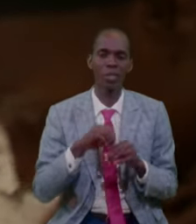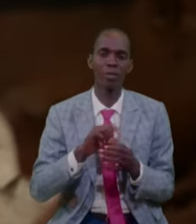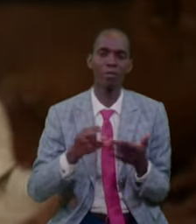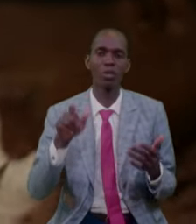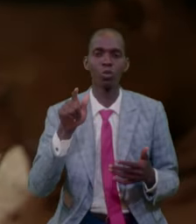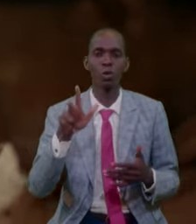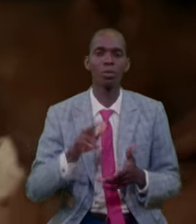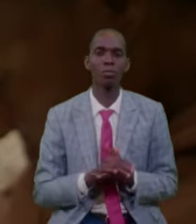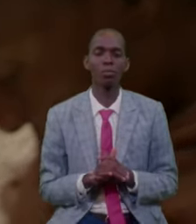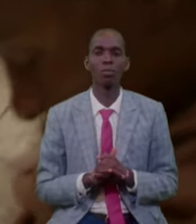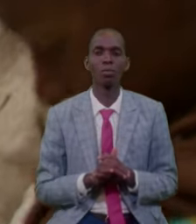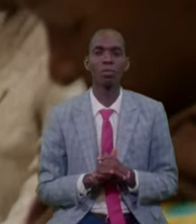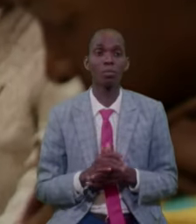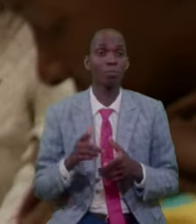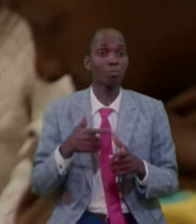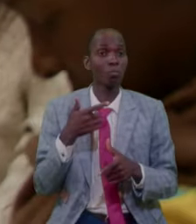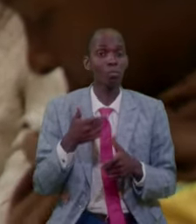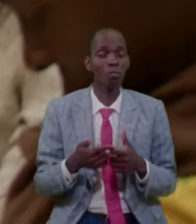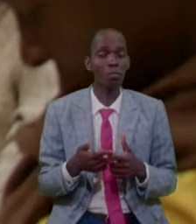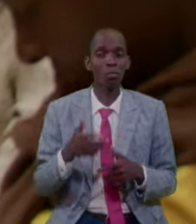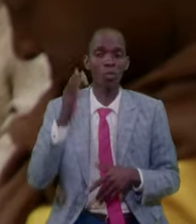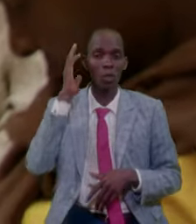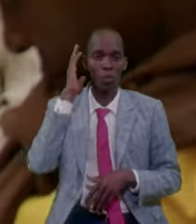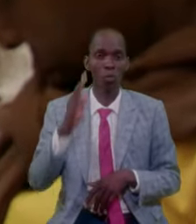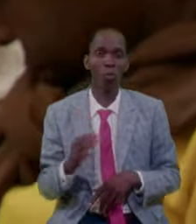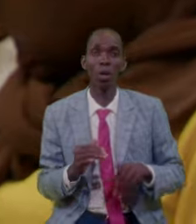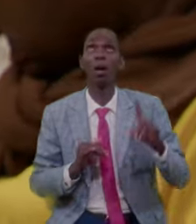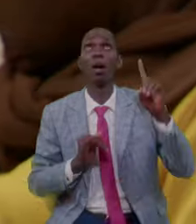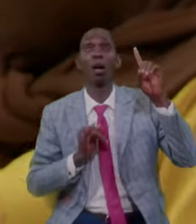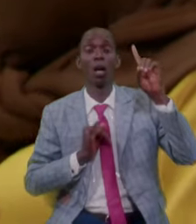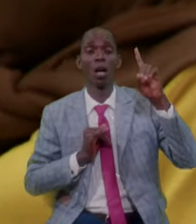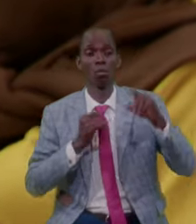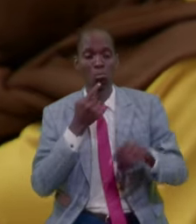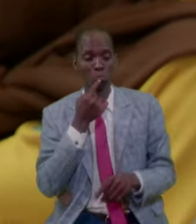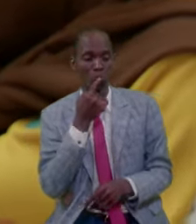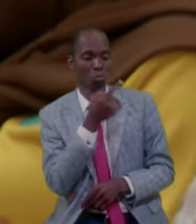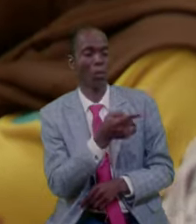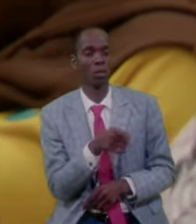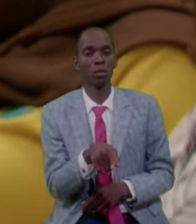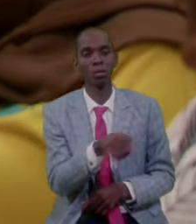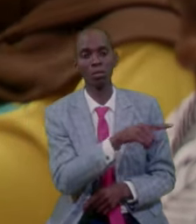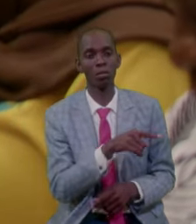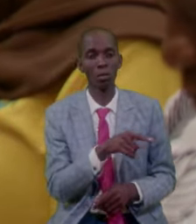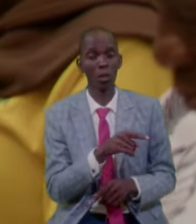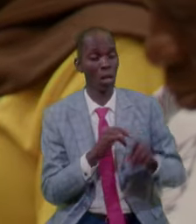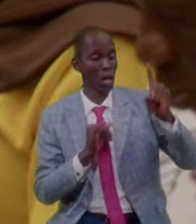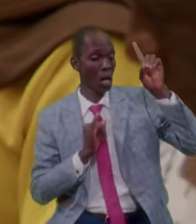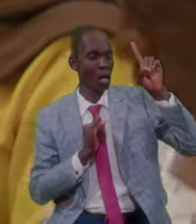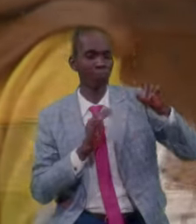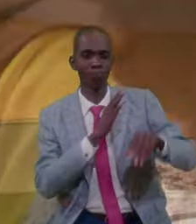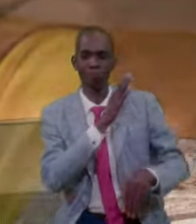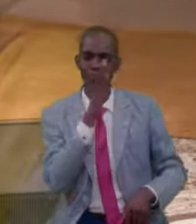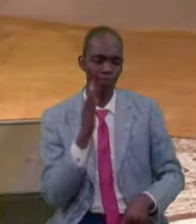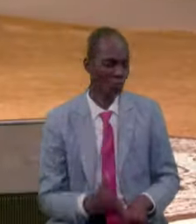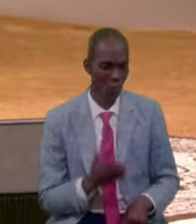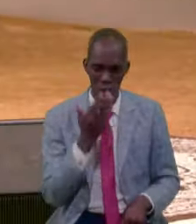23, then will I profess unto them, I never knew